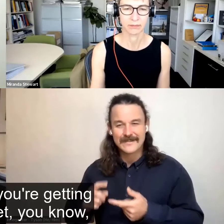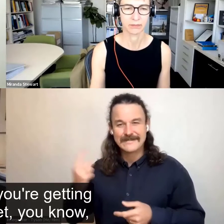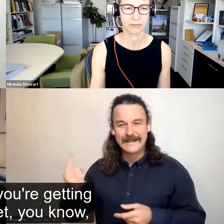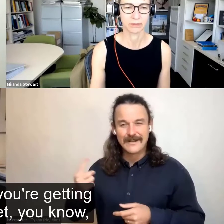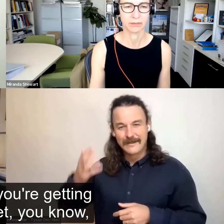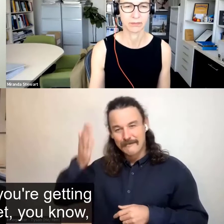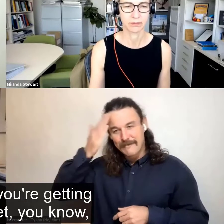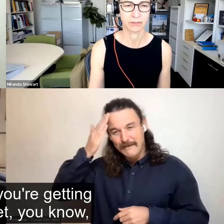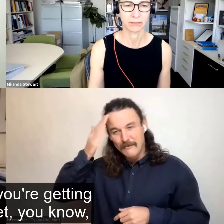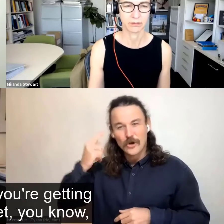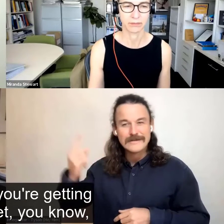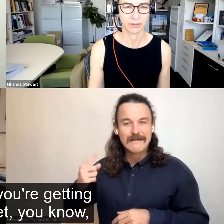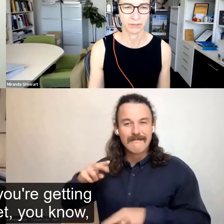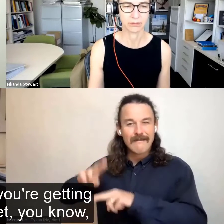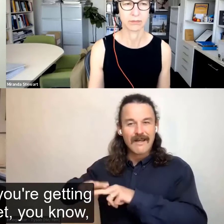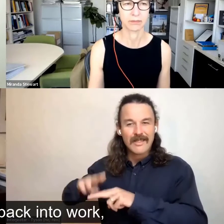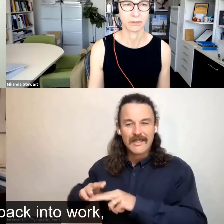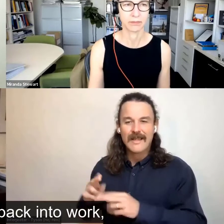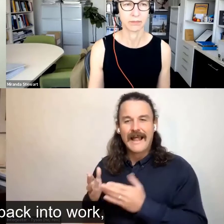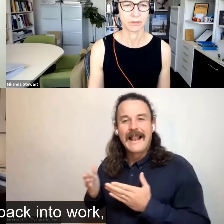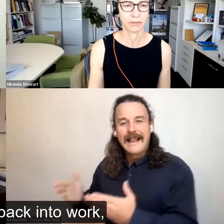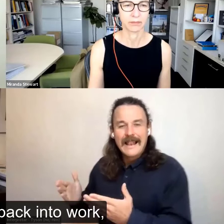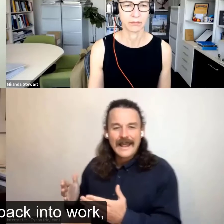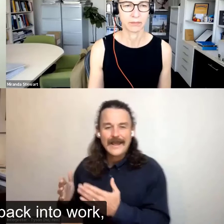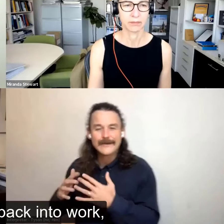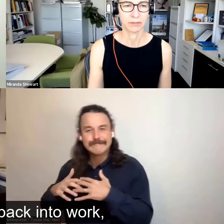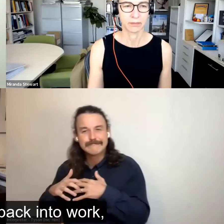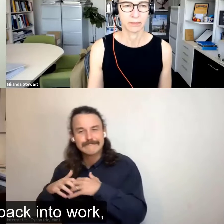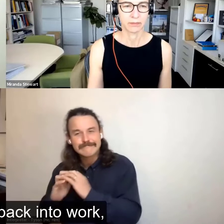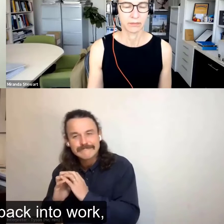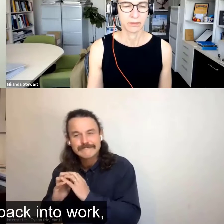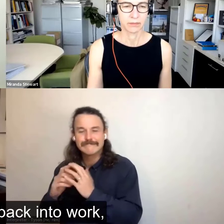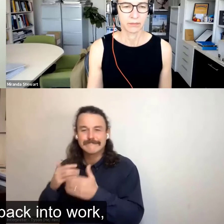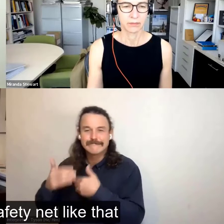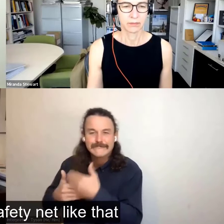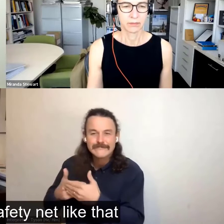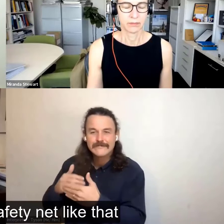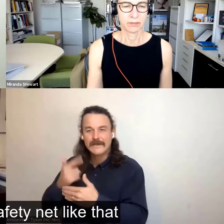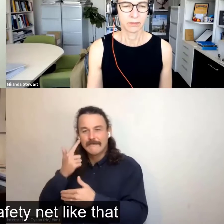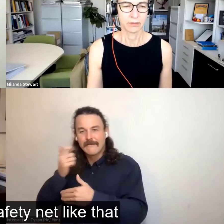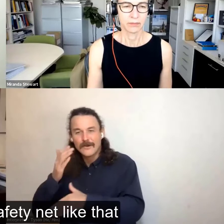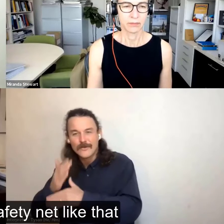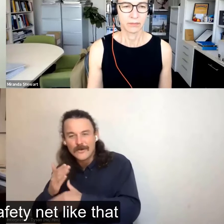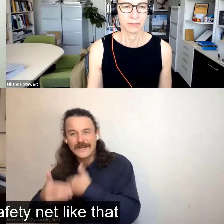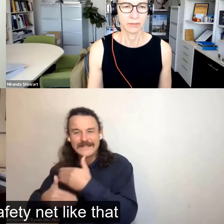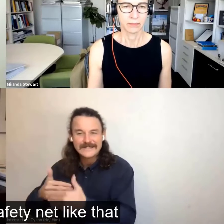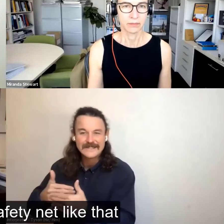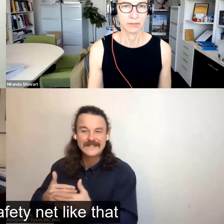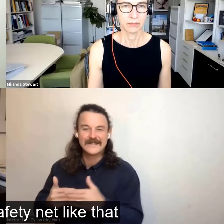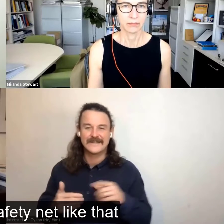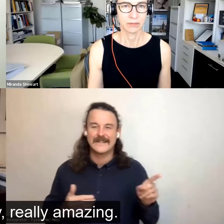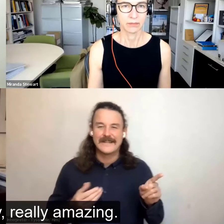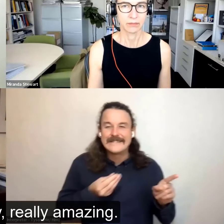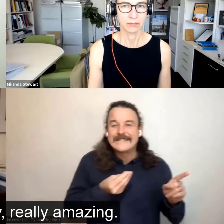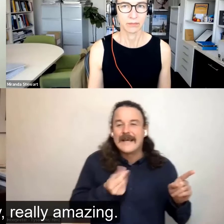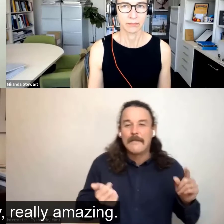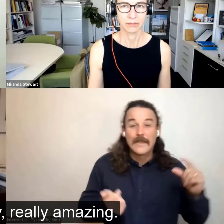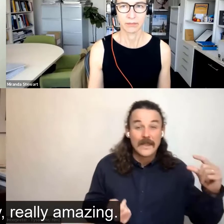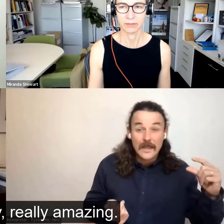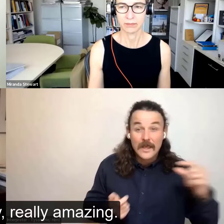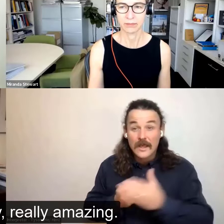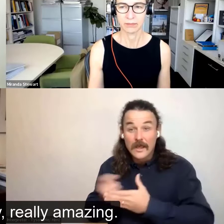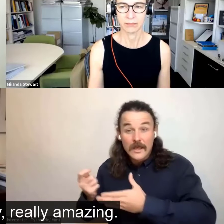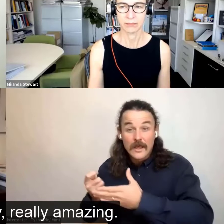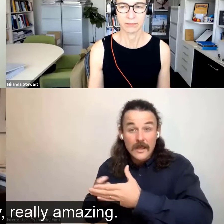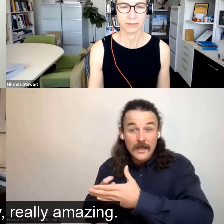Just while you're getting on your feet, trying to get back into work, some sort of safety net like that would be